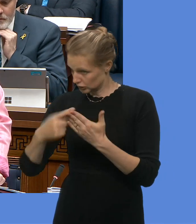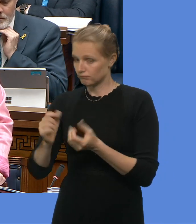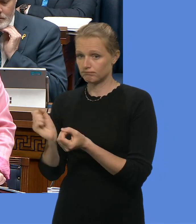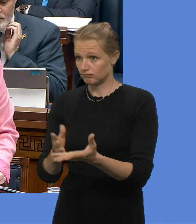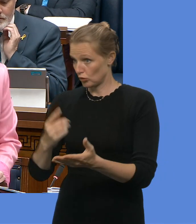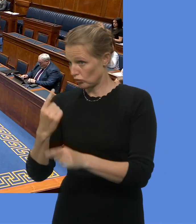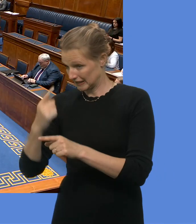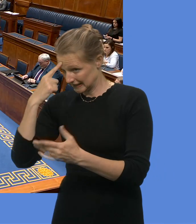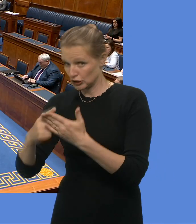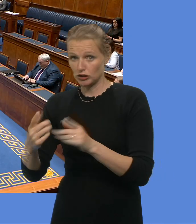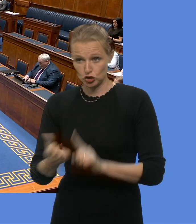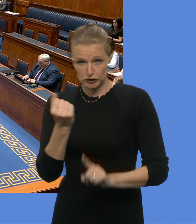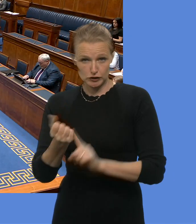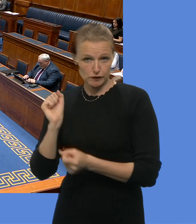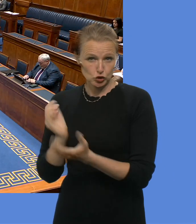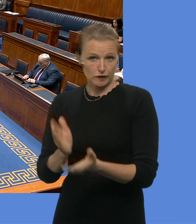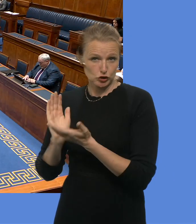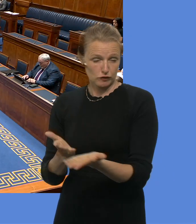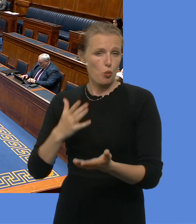I will ensure that that is the case. Kate Nicholl.